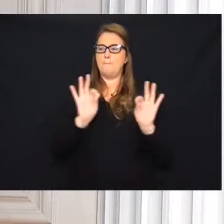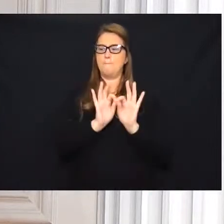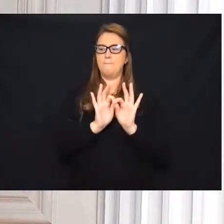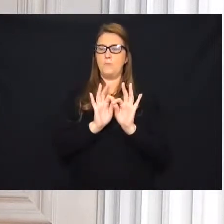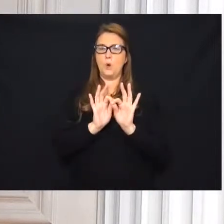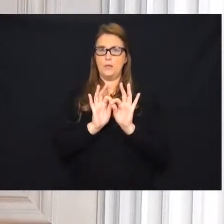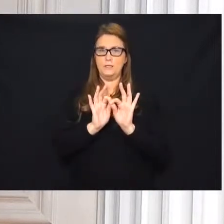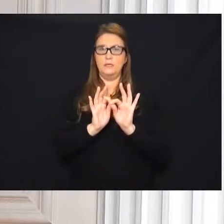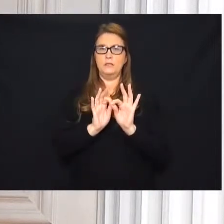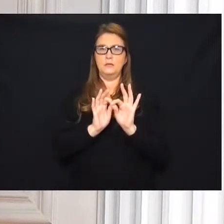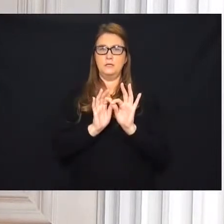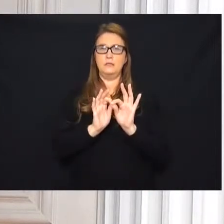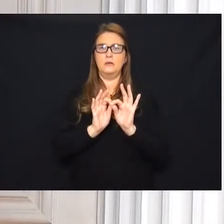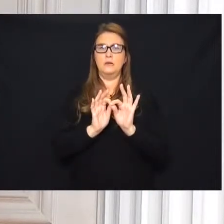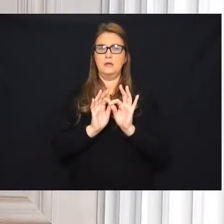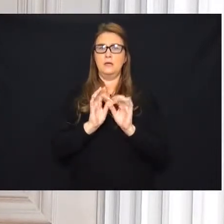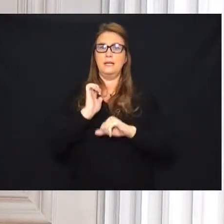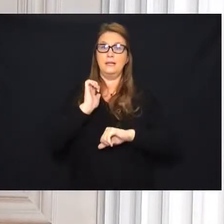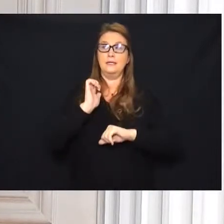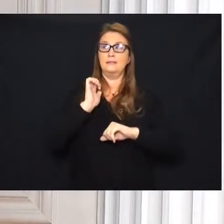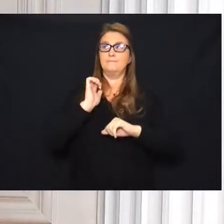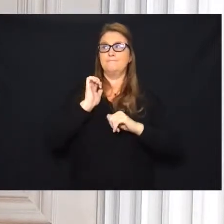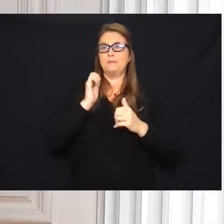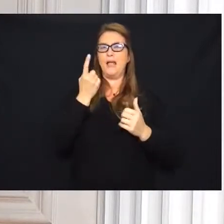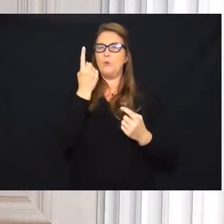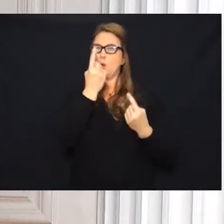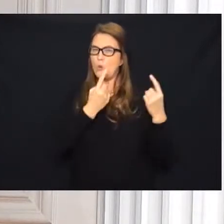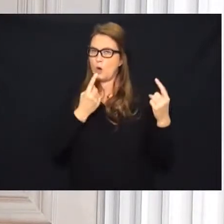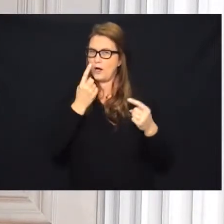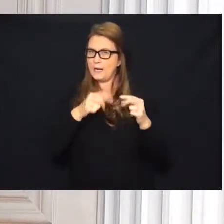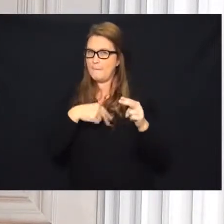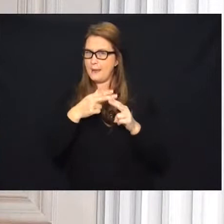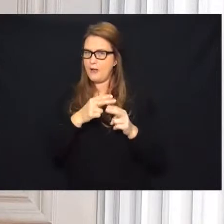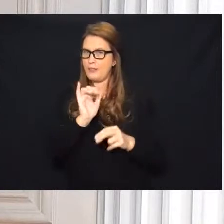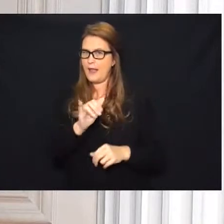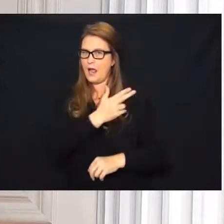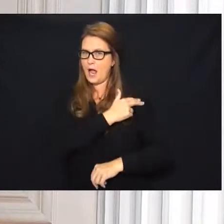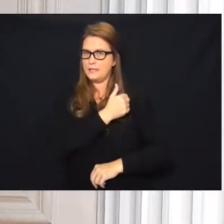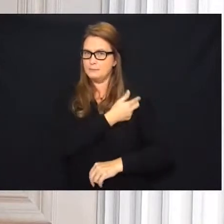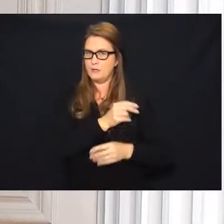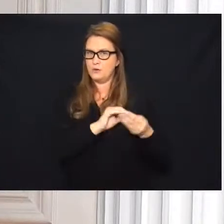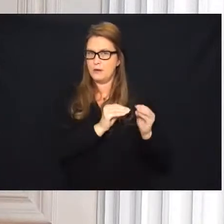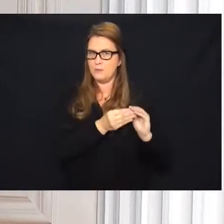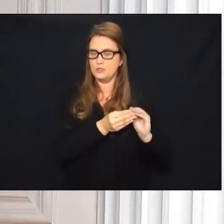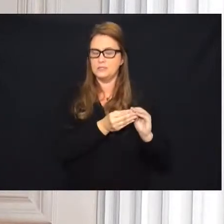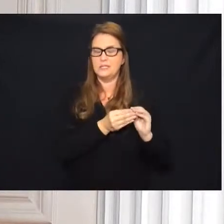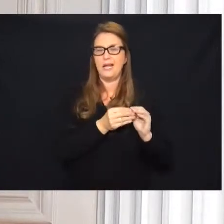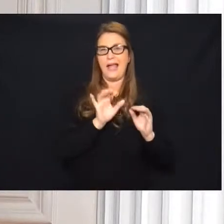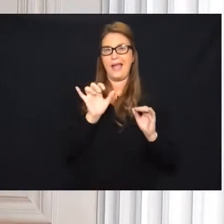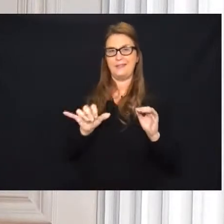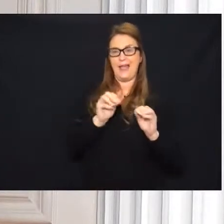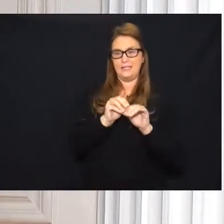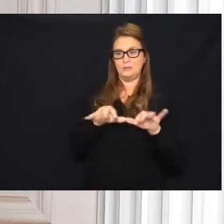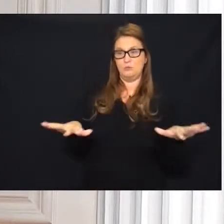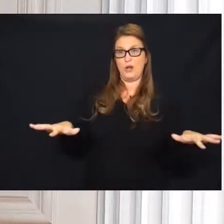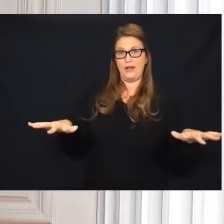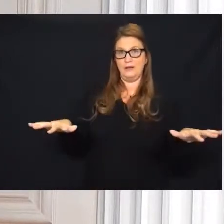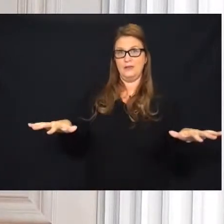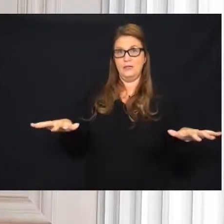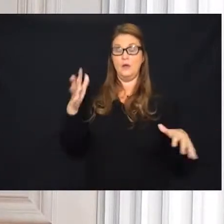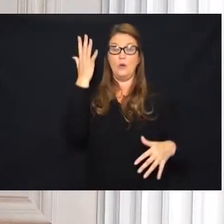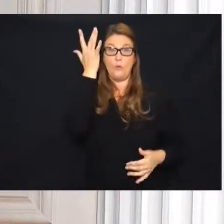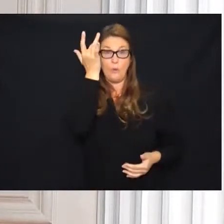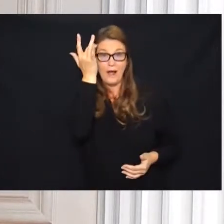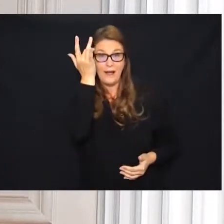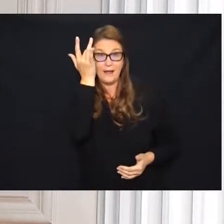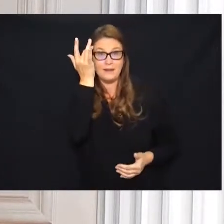set the reason why we're so worried about the hospital numbers and about the spread of COVID-19. And it's